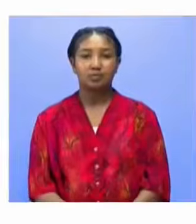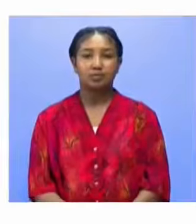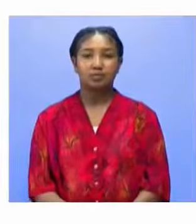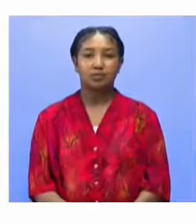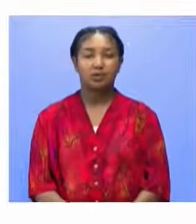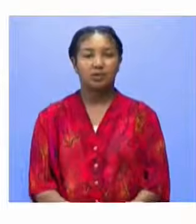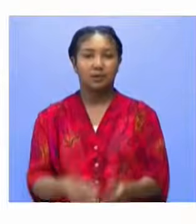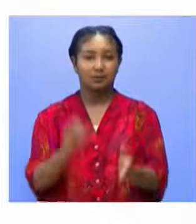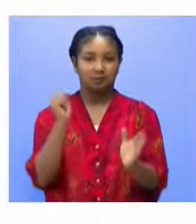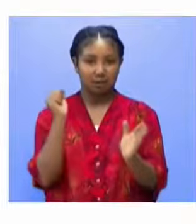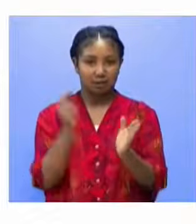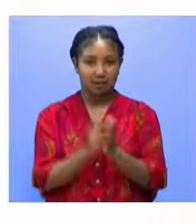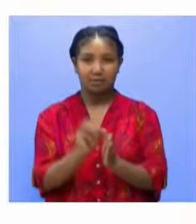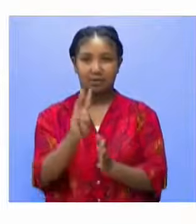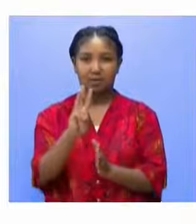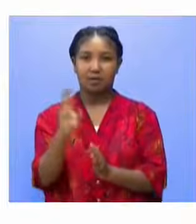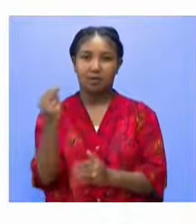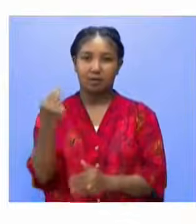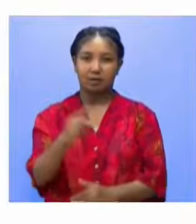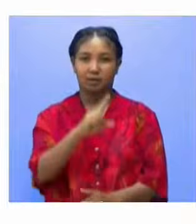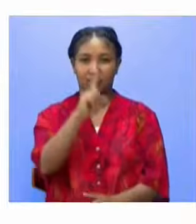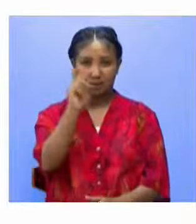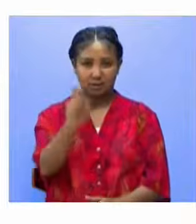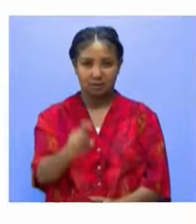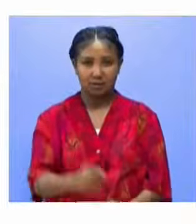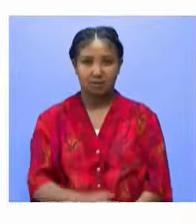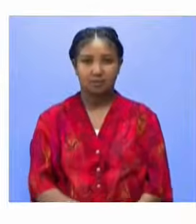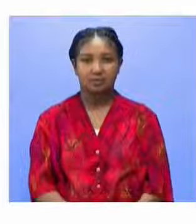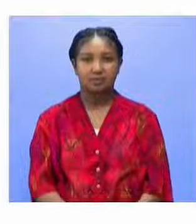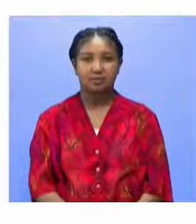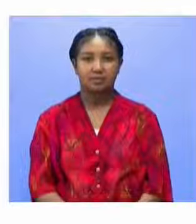For example, yes, WH question.